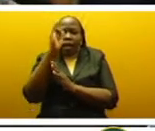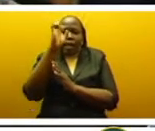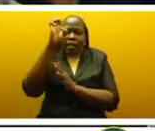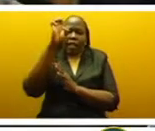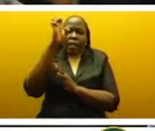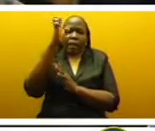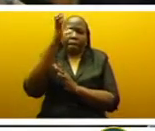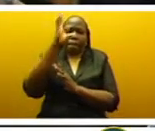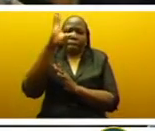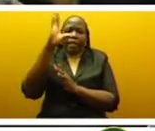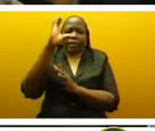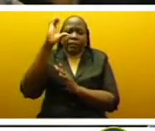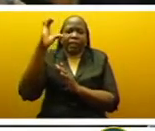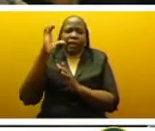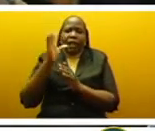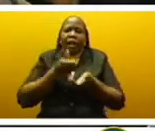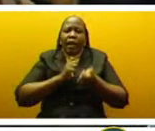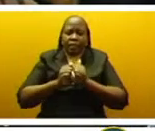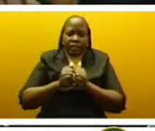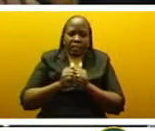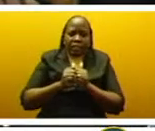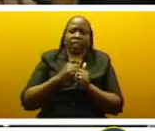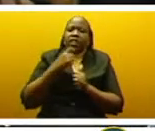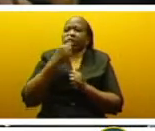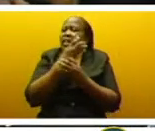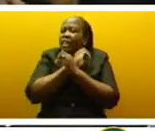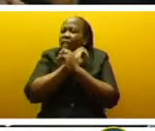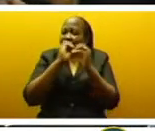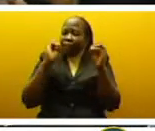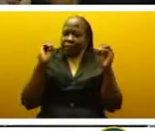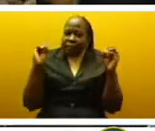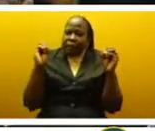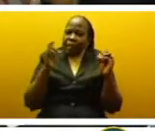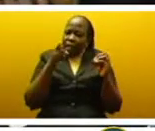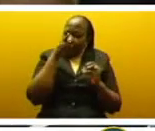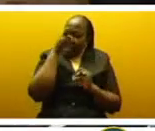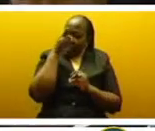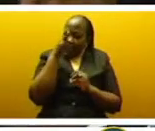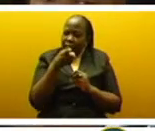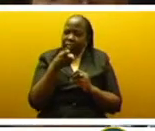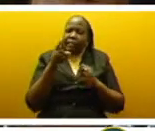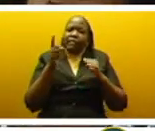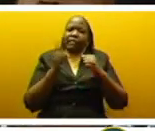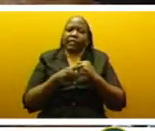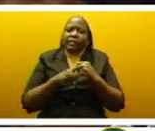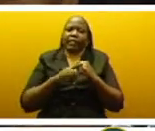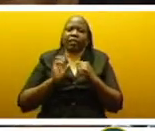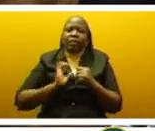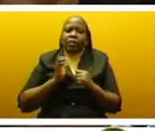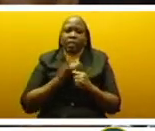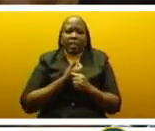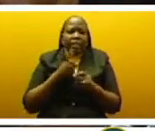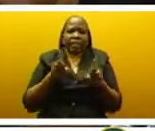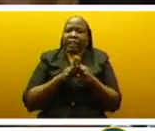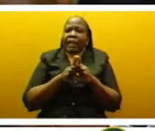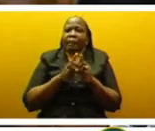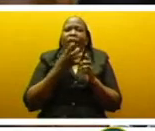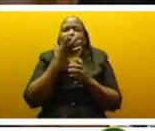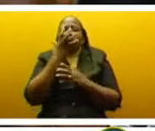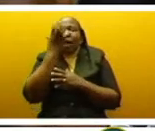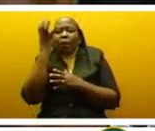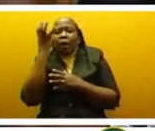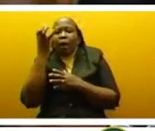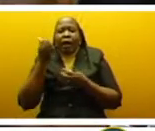more. From what I can now see is that these 6 commissioners are supposed to be flower girls and page